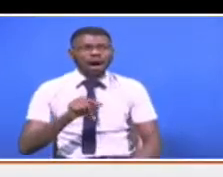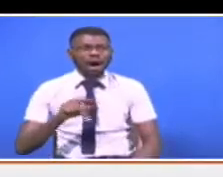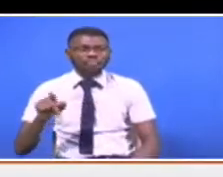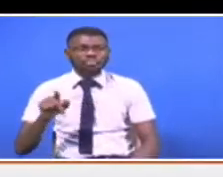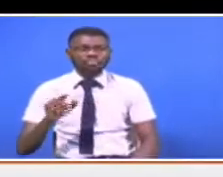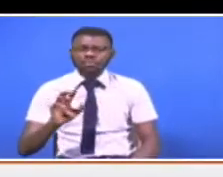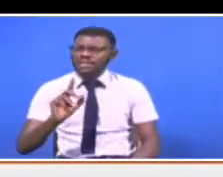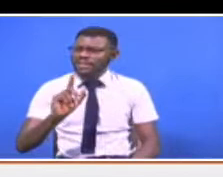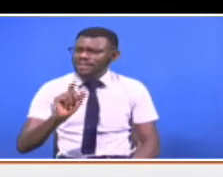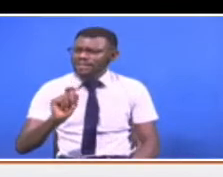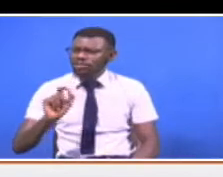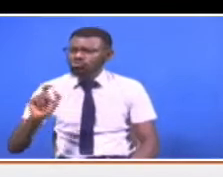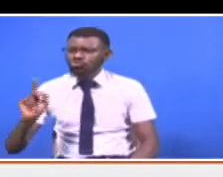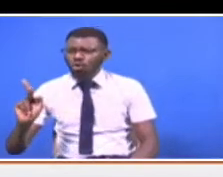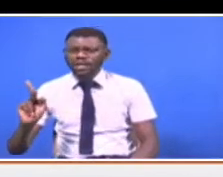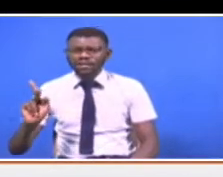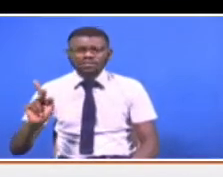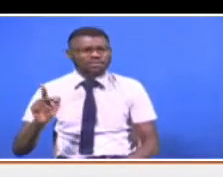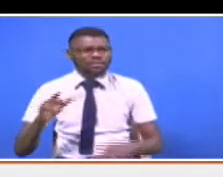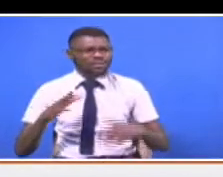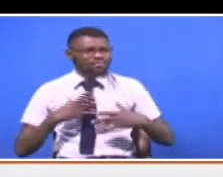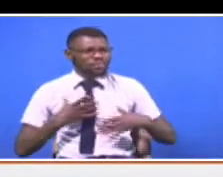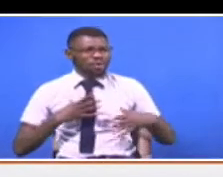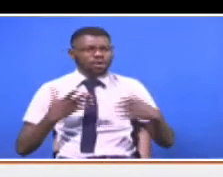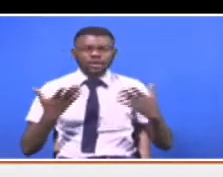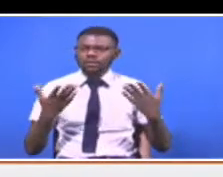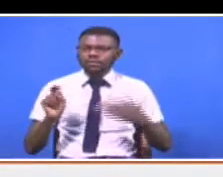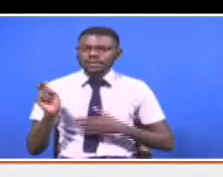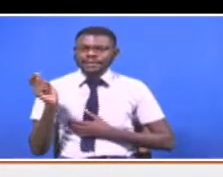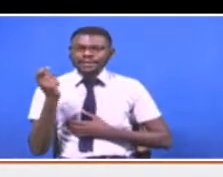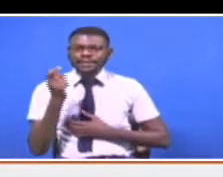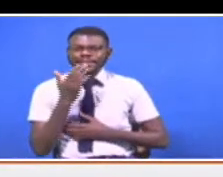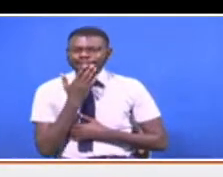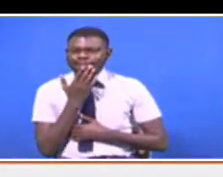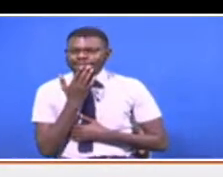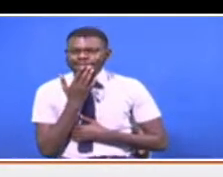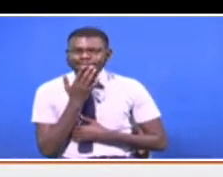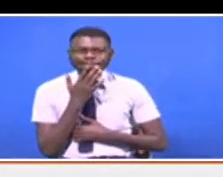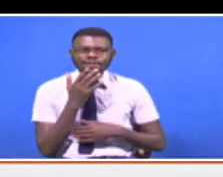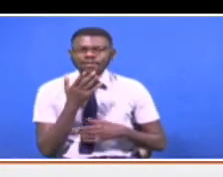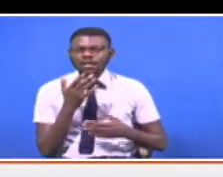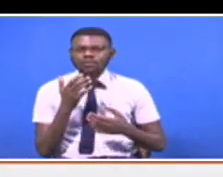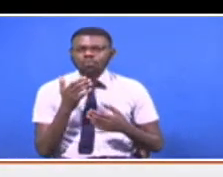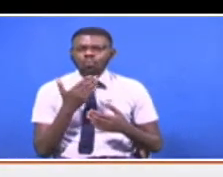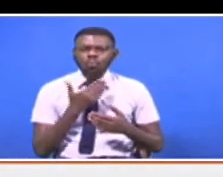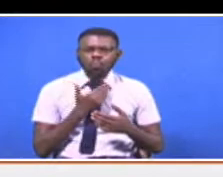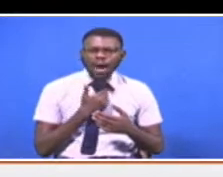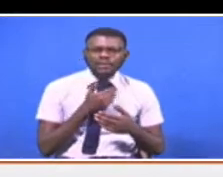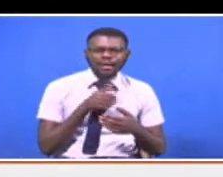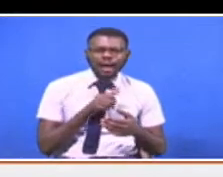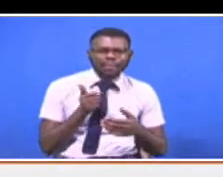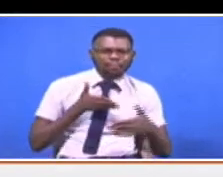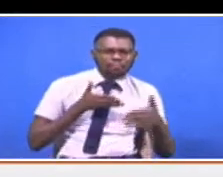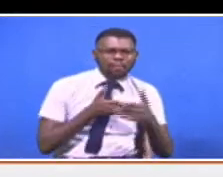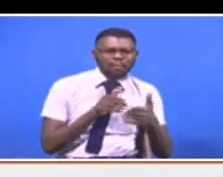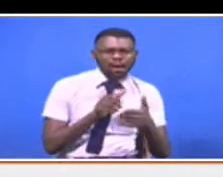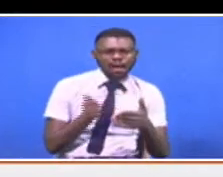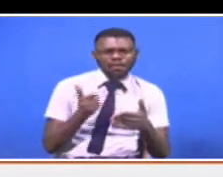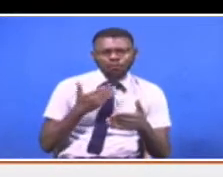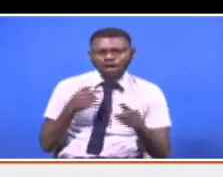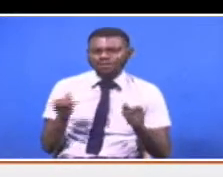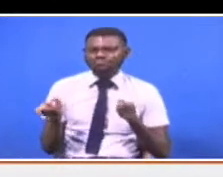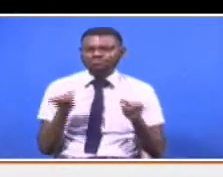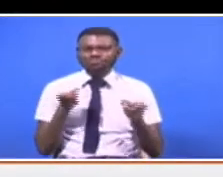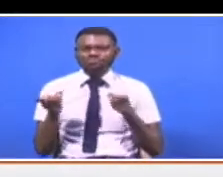TikTok has caused a stir in the country, with sections of Kenyans torn between banning and regulating it. It has become a norm that explicit